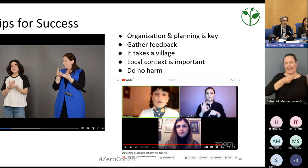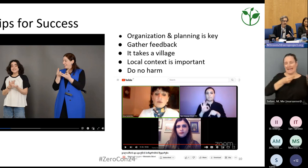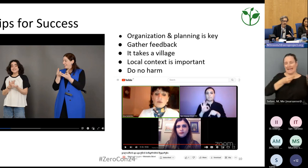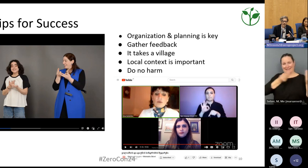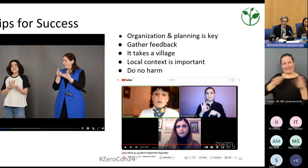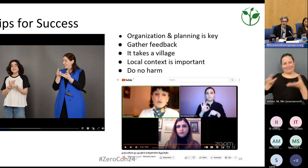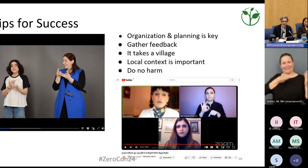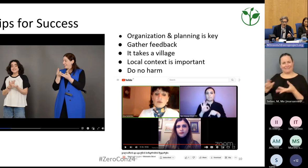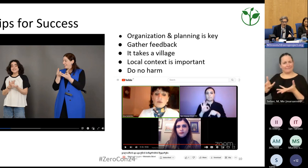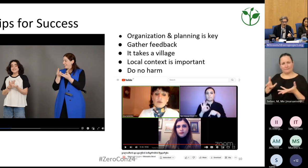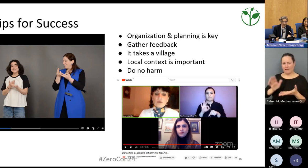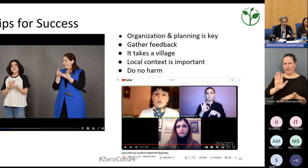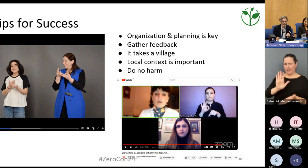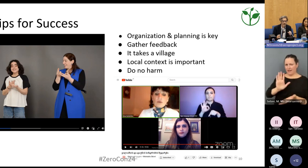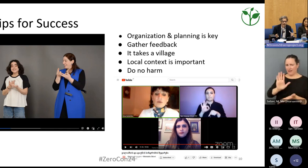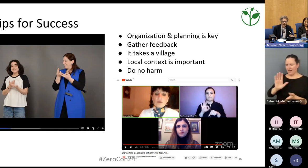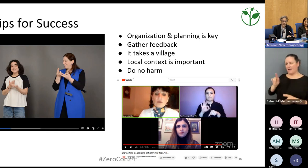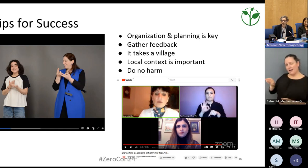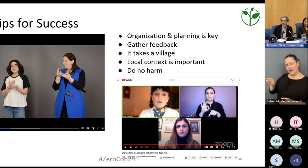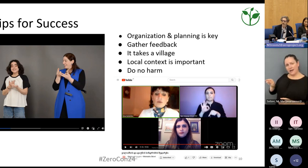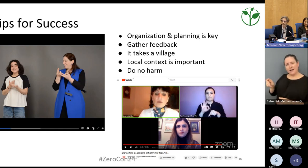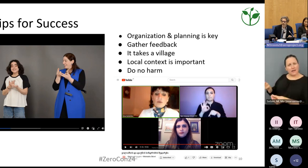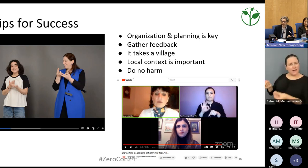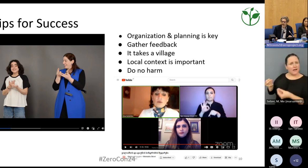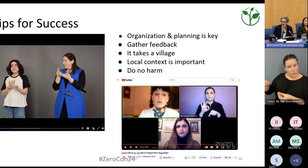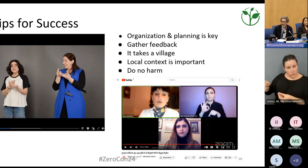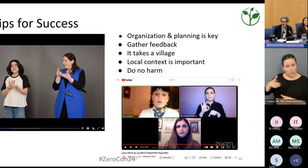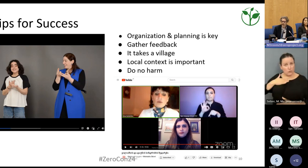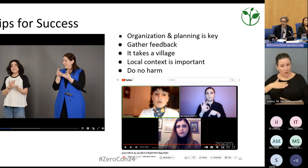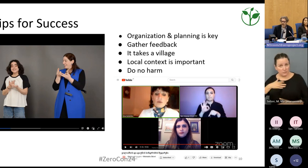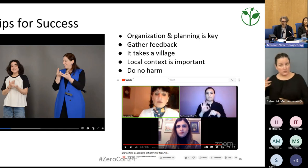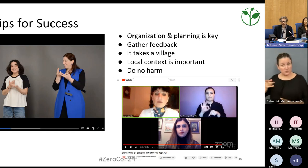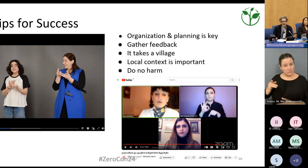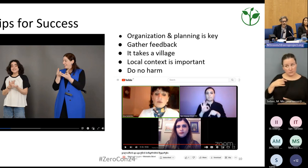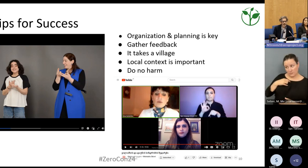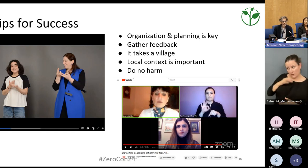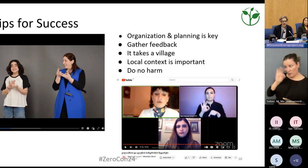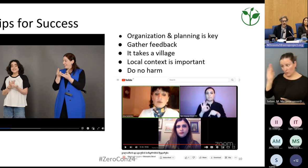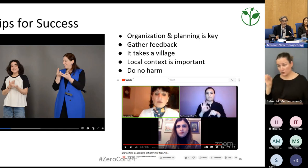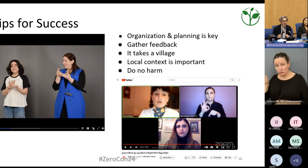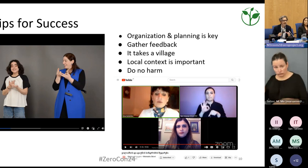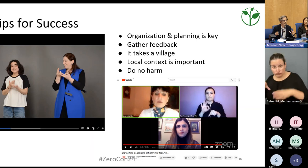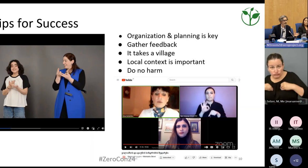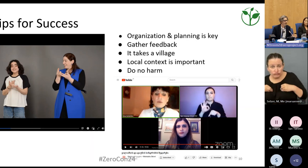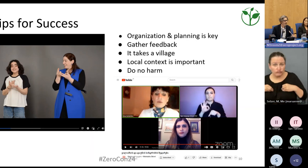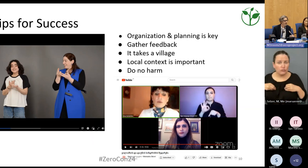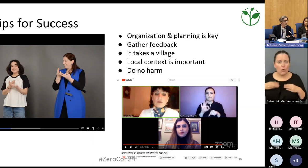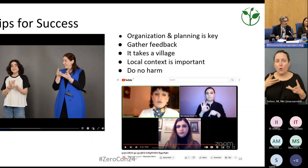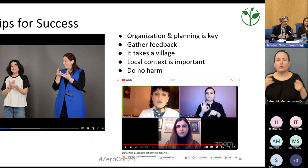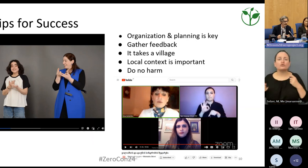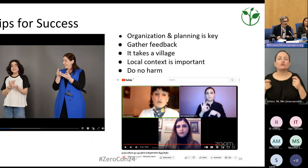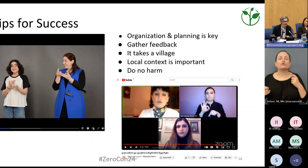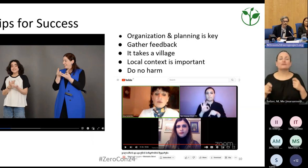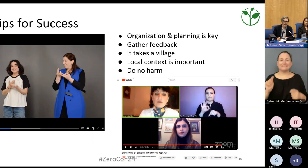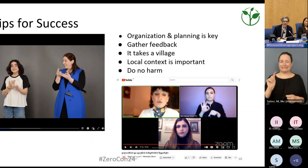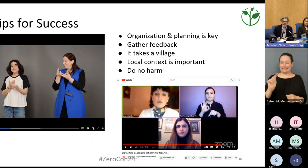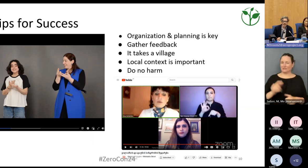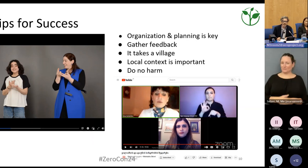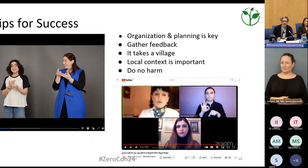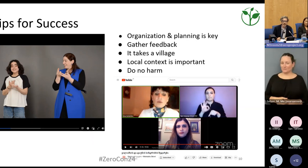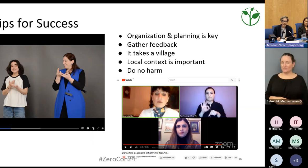ask, you're not going to, you know, fully cover what's needed. It takes a village. I think this type of approach goes beyond any